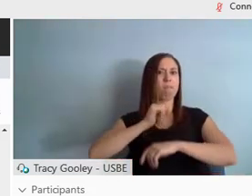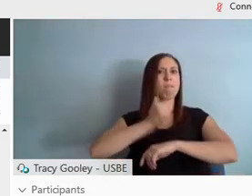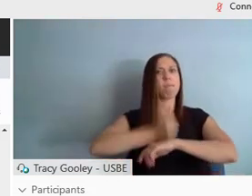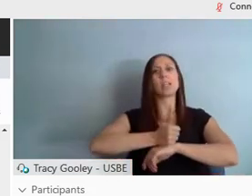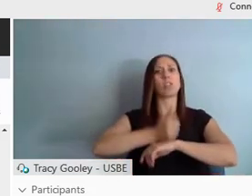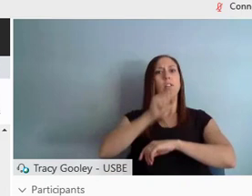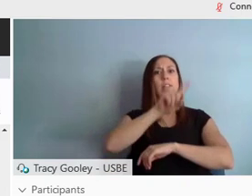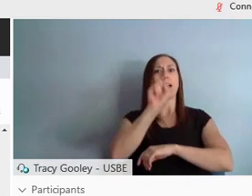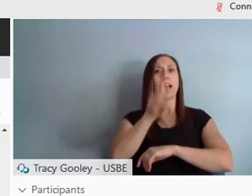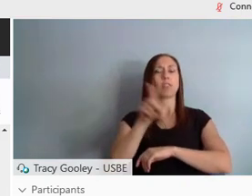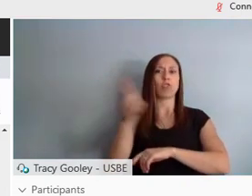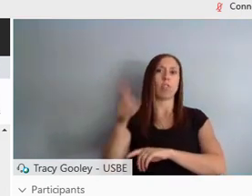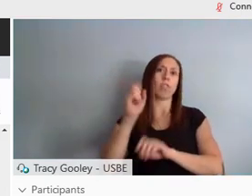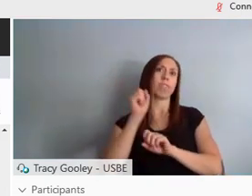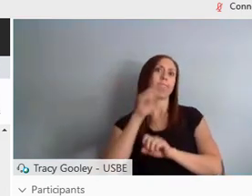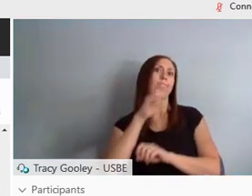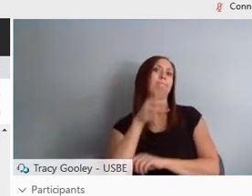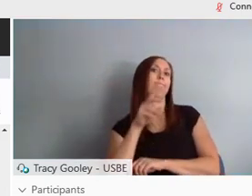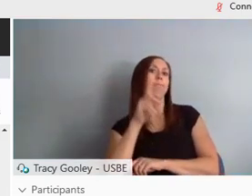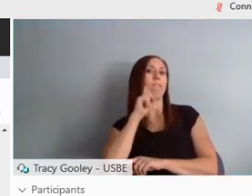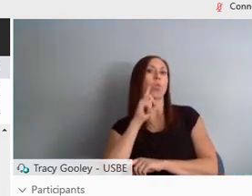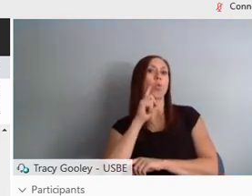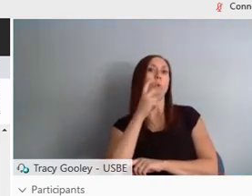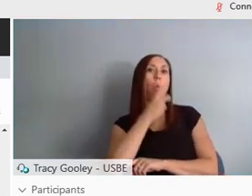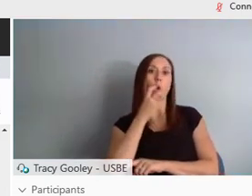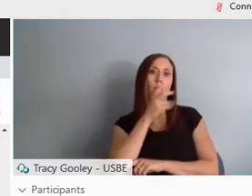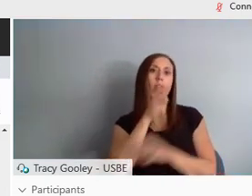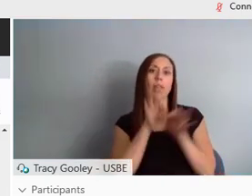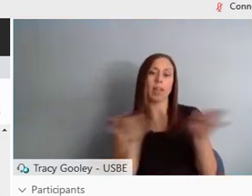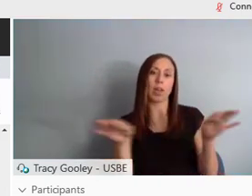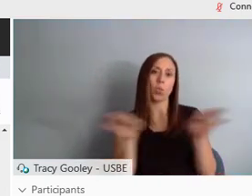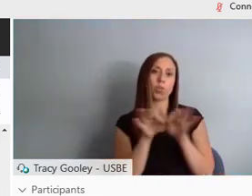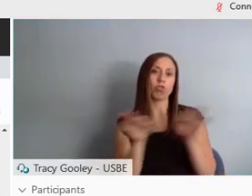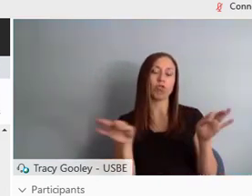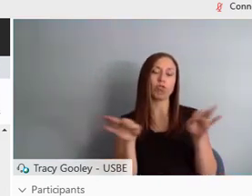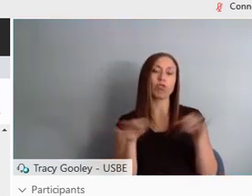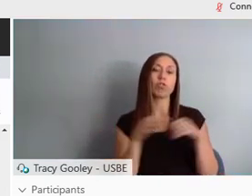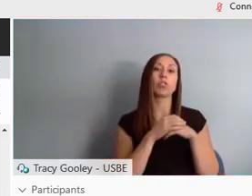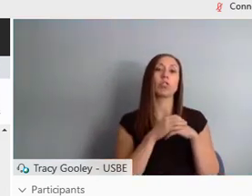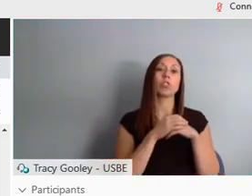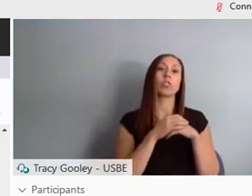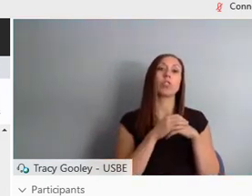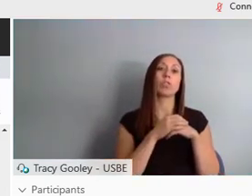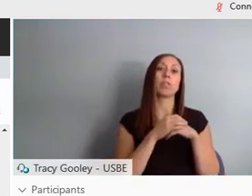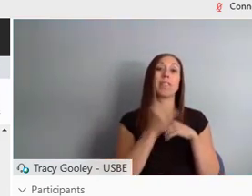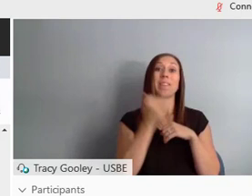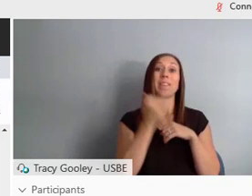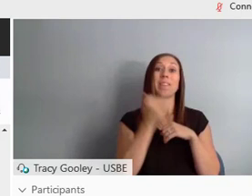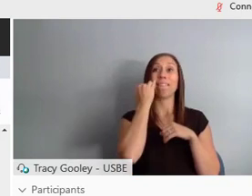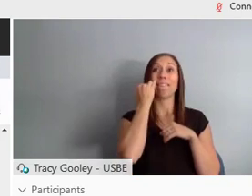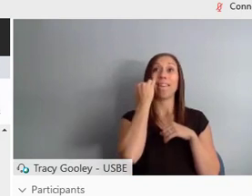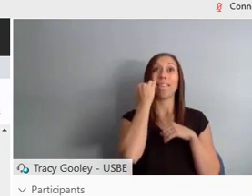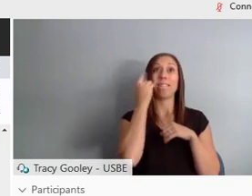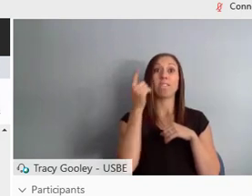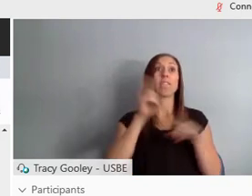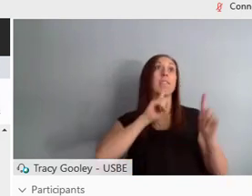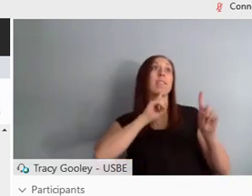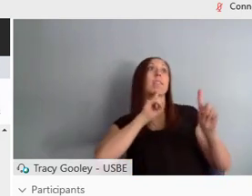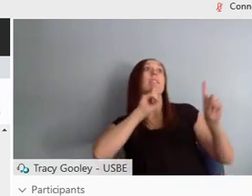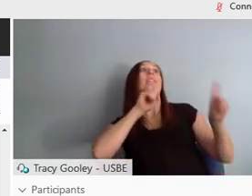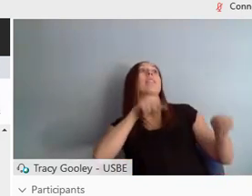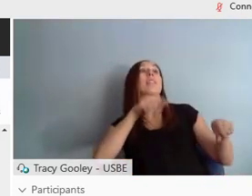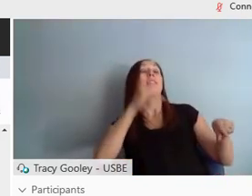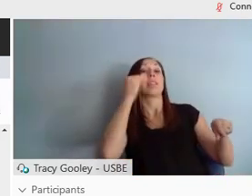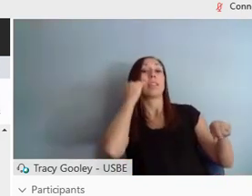the answers that they provided for the oral language question. 5 points if they gave an answer choice or an answer response